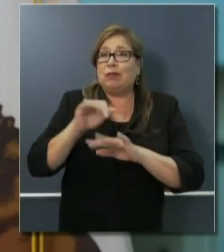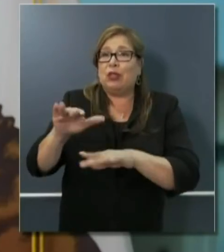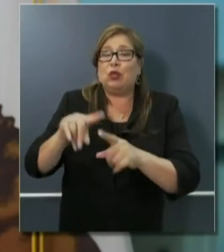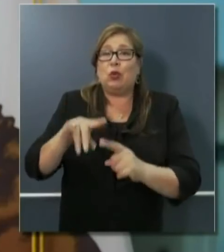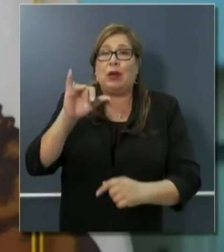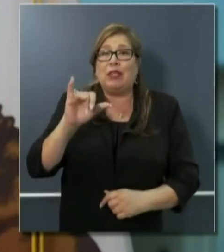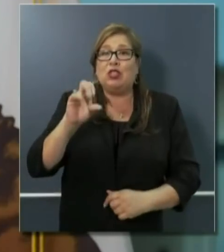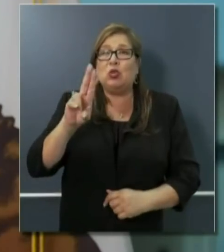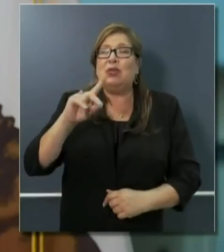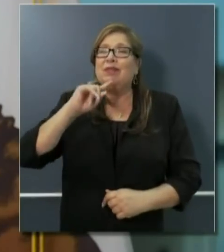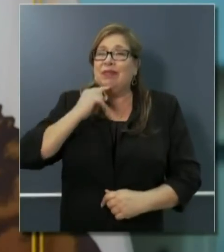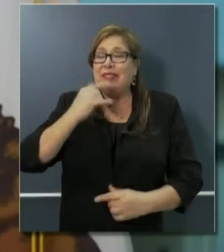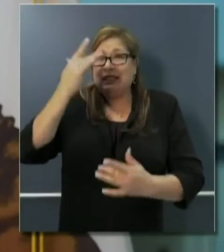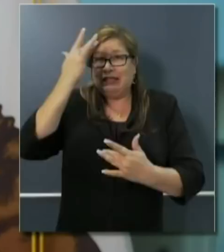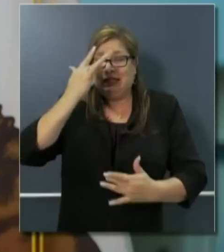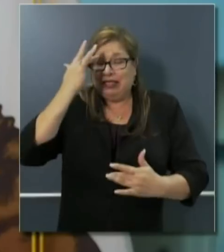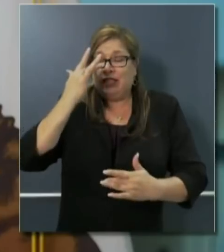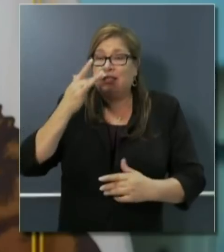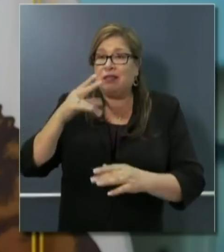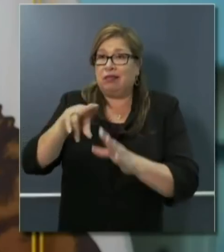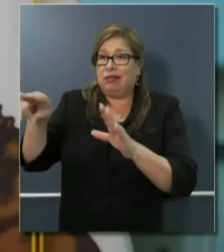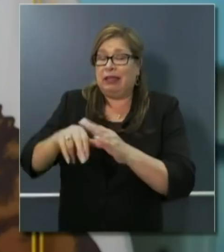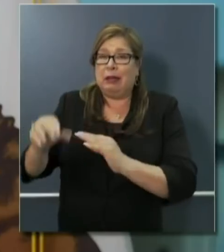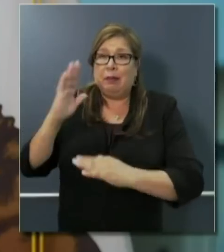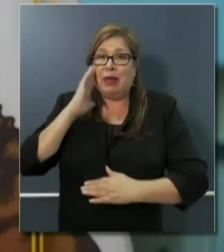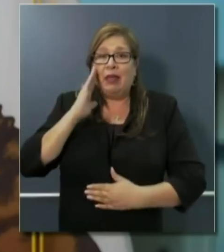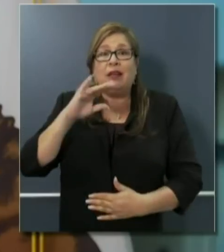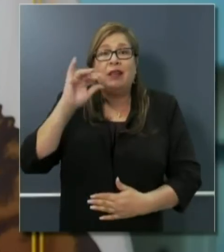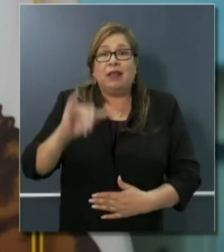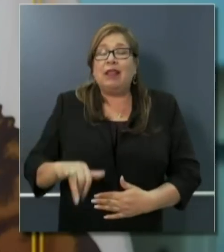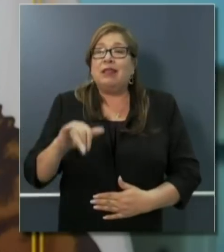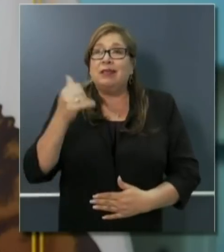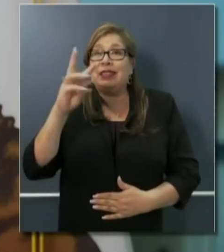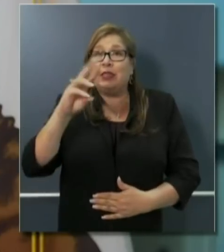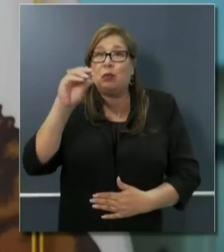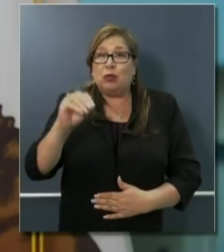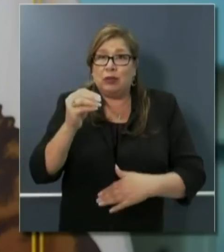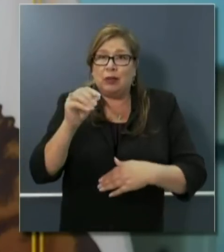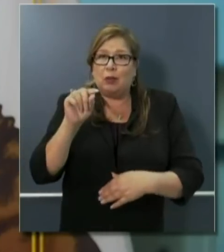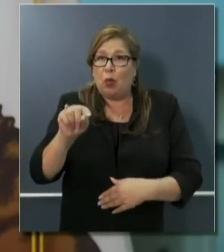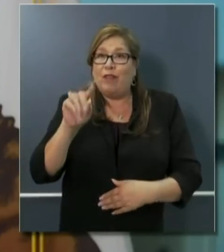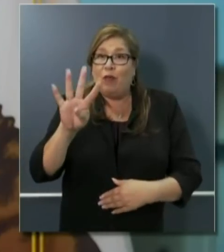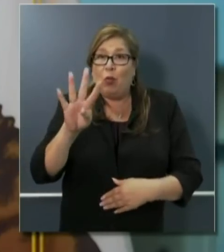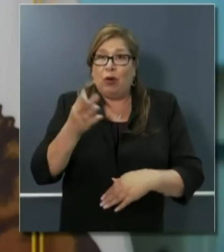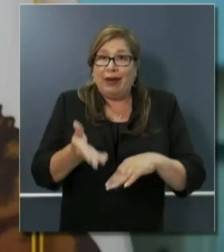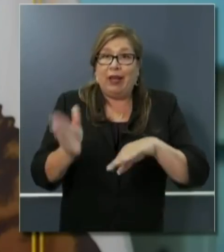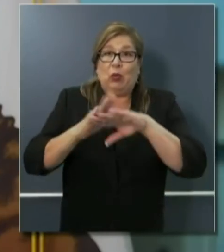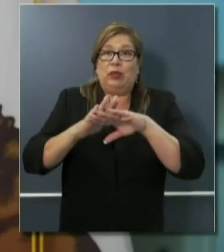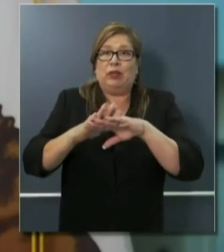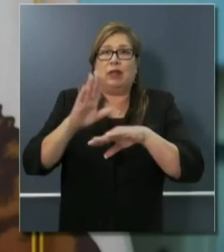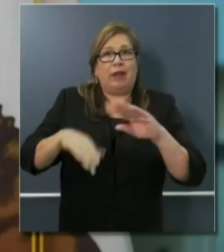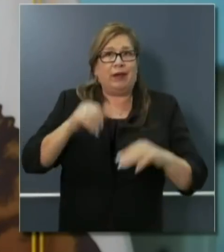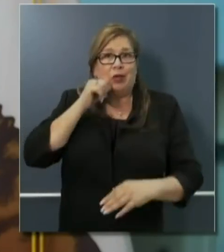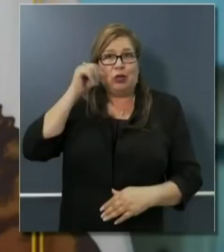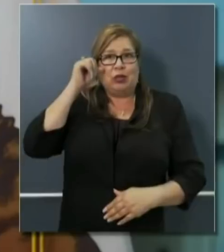That represents a 16.4% increase from the prior day. Why do I start with the